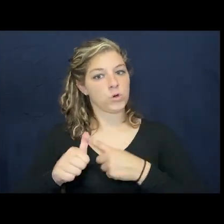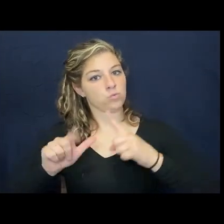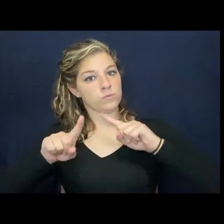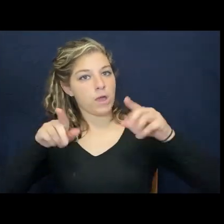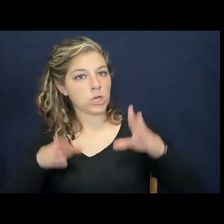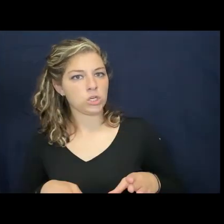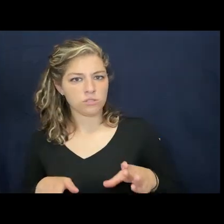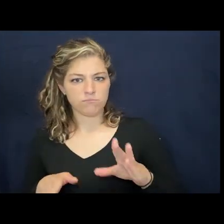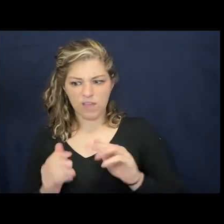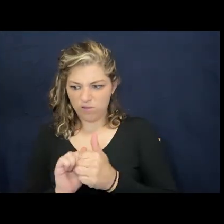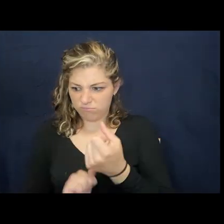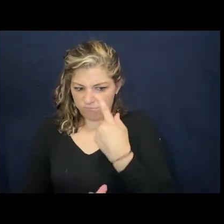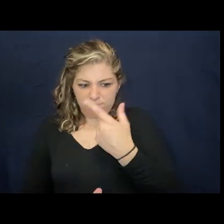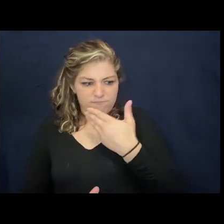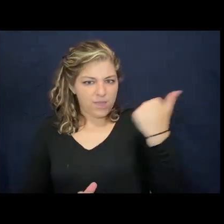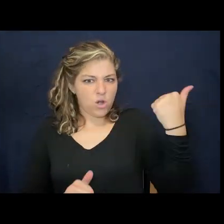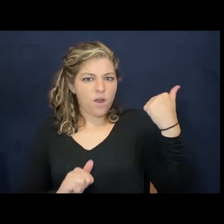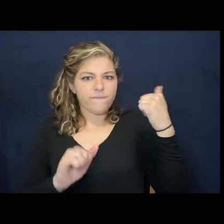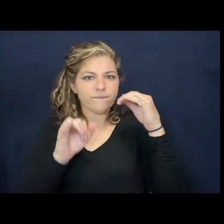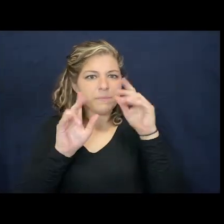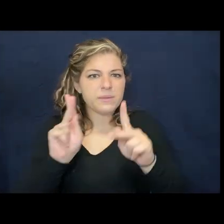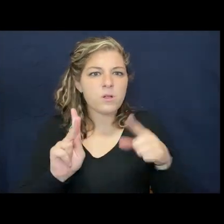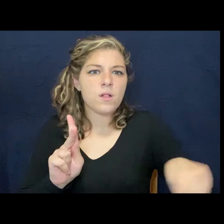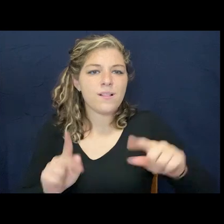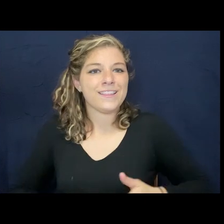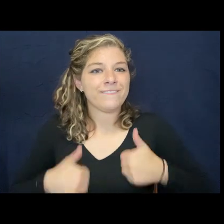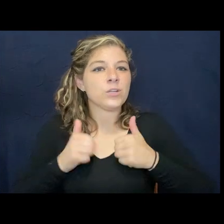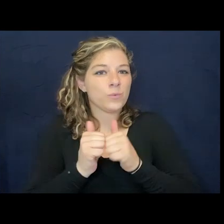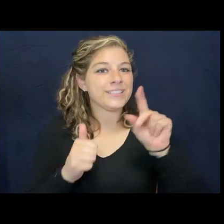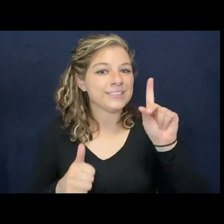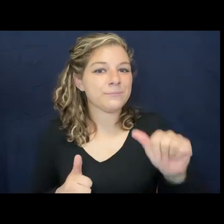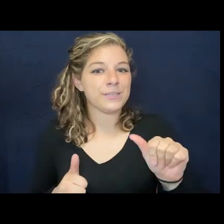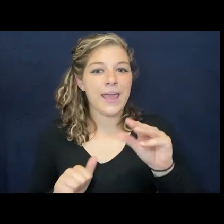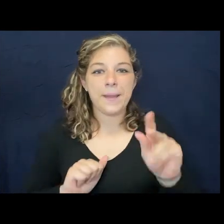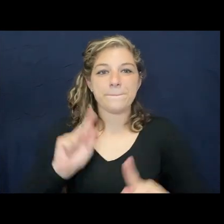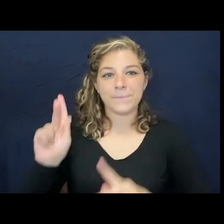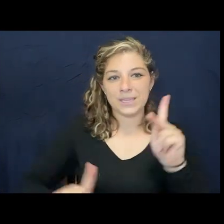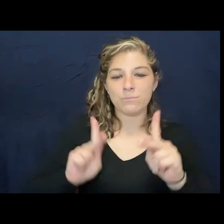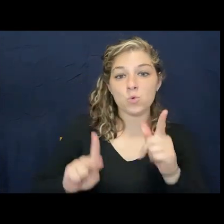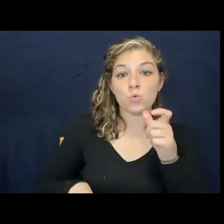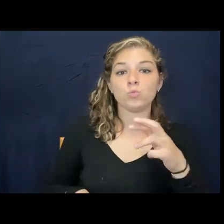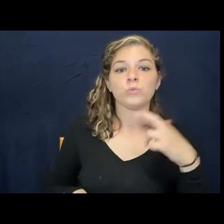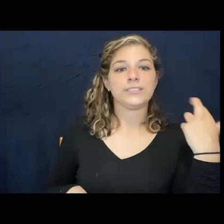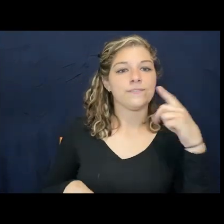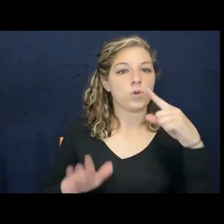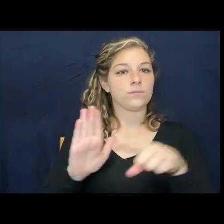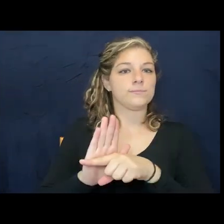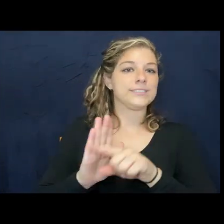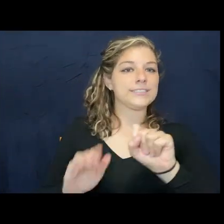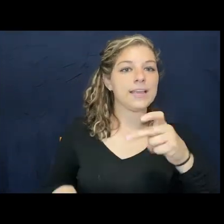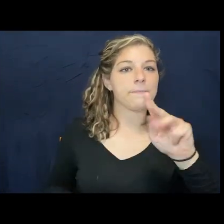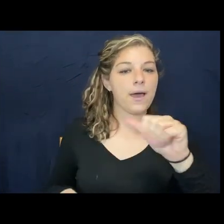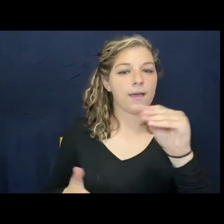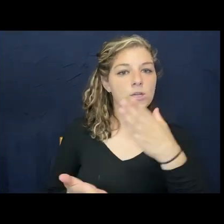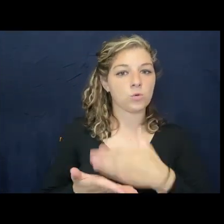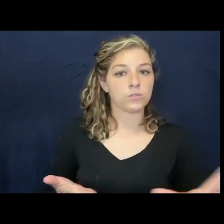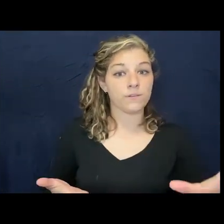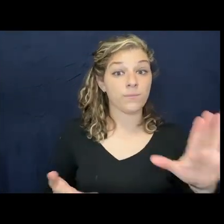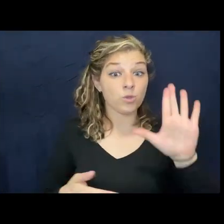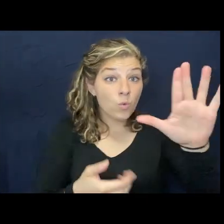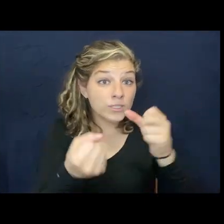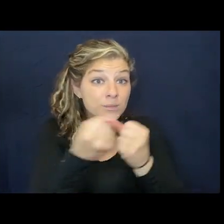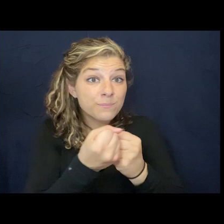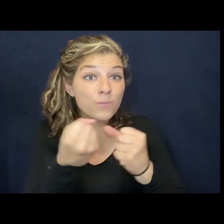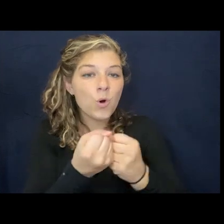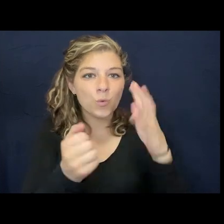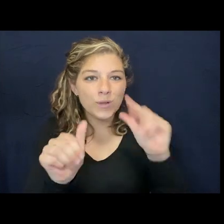first responders to gain a better understanding of individuals living with disabilities and people at risk of stigma and exclusion. And with